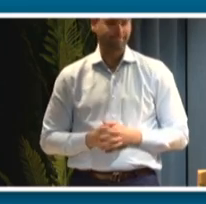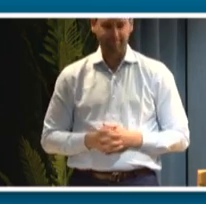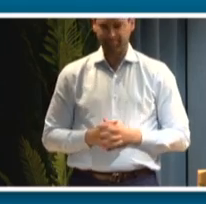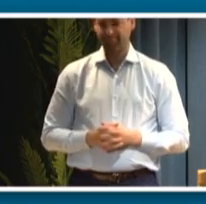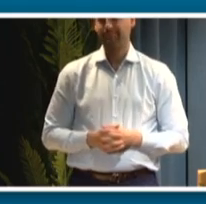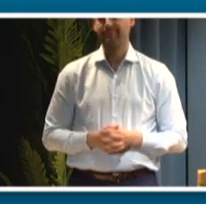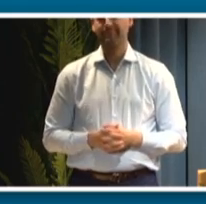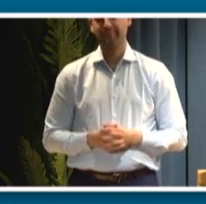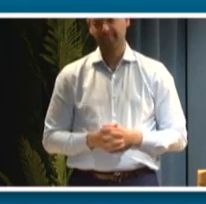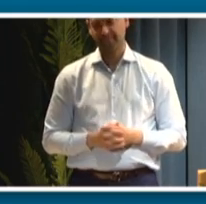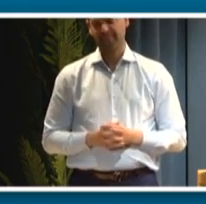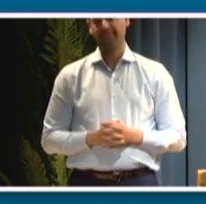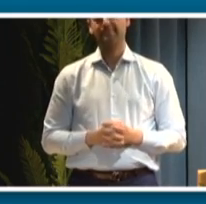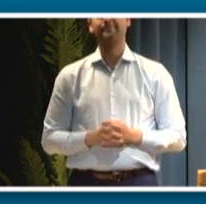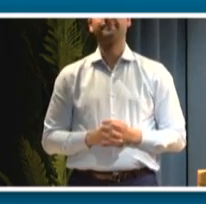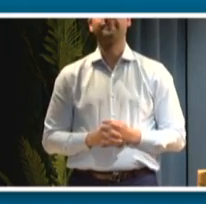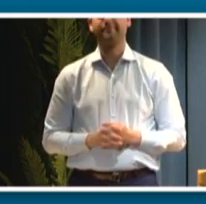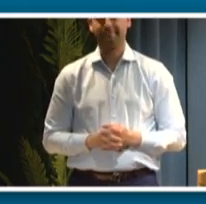Thank you.